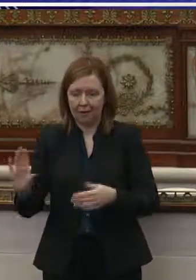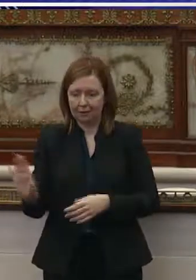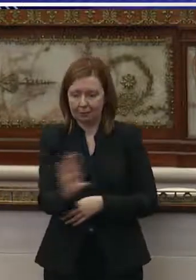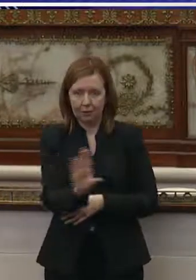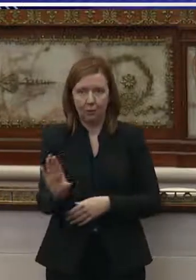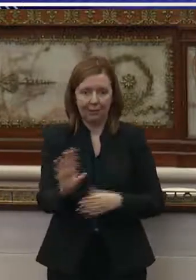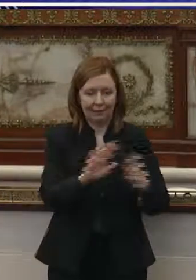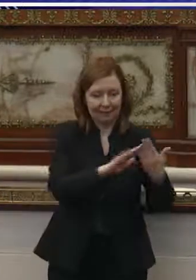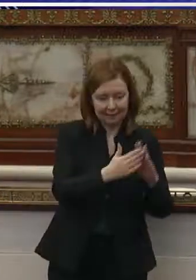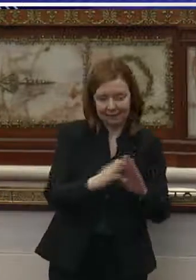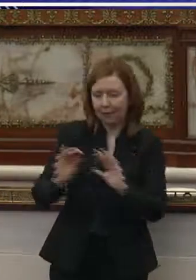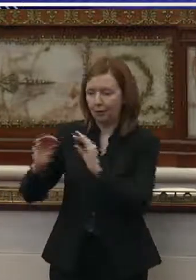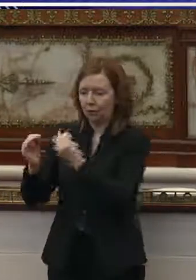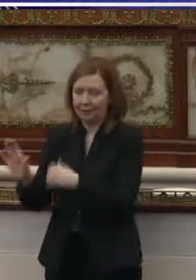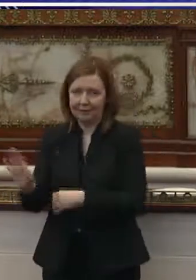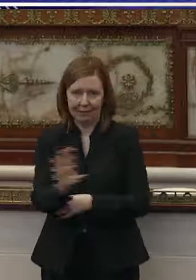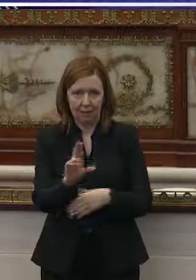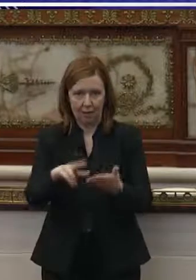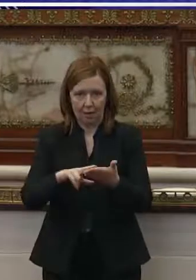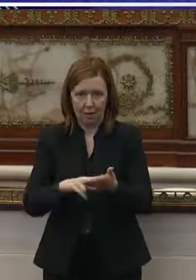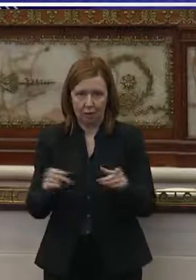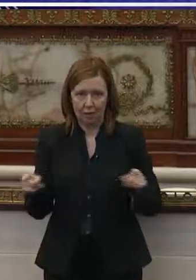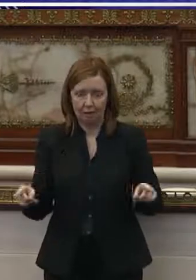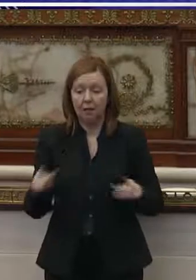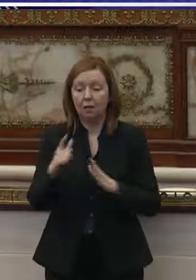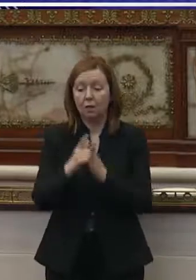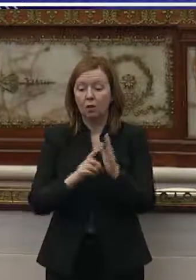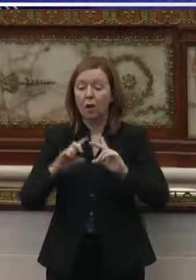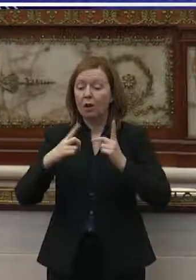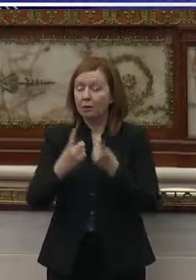and that organization. The law department